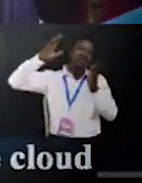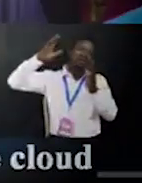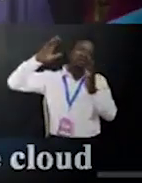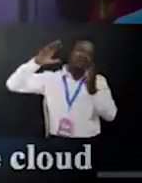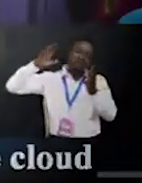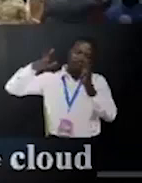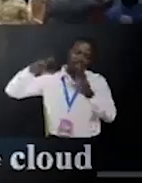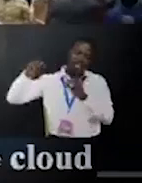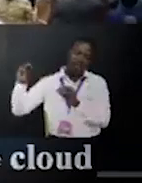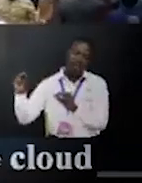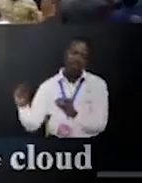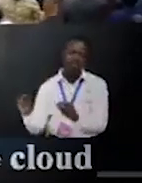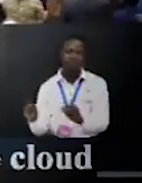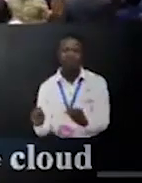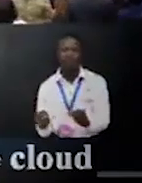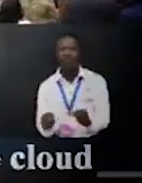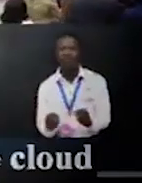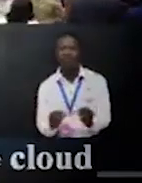cloud, move with the cloud,